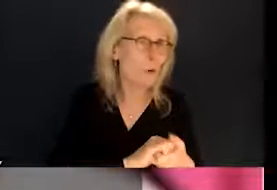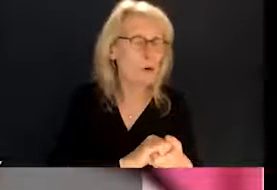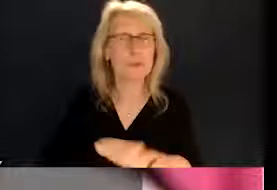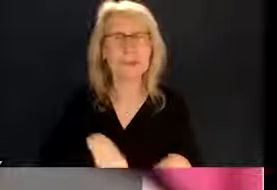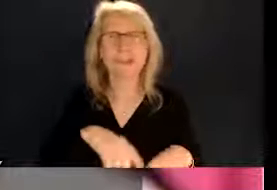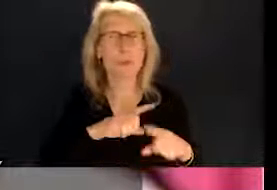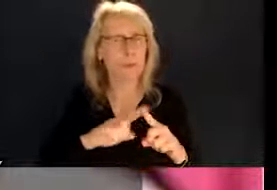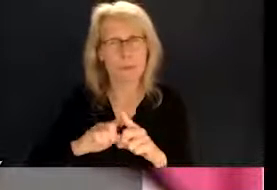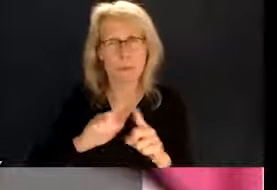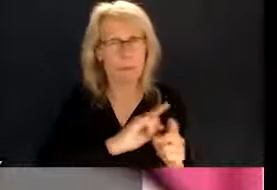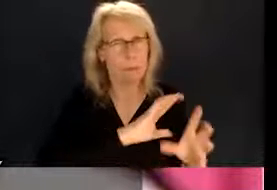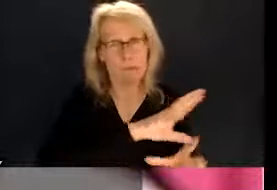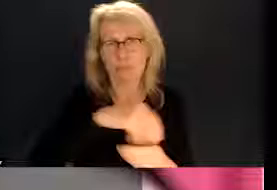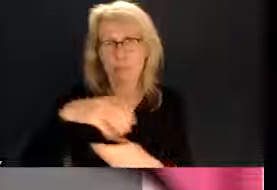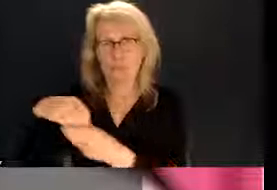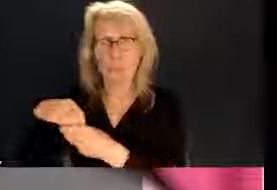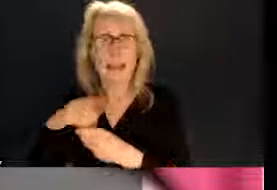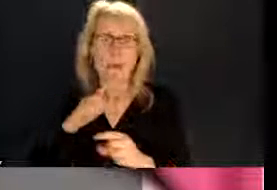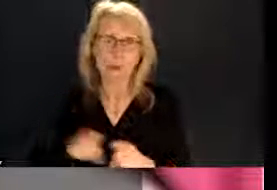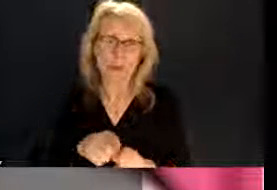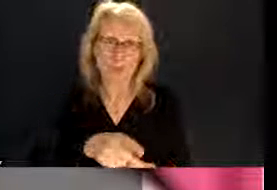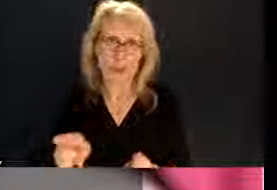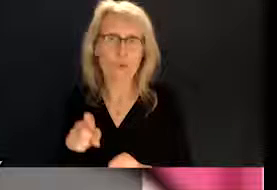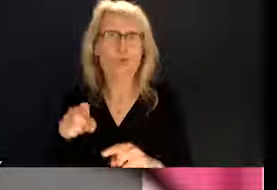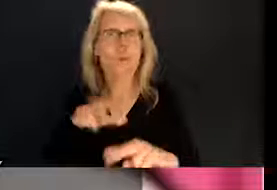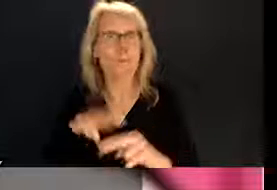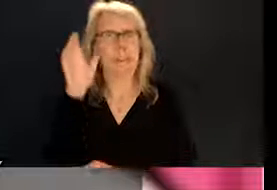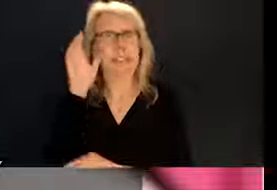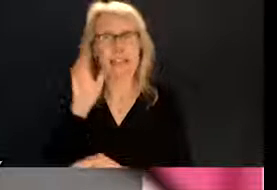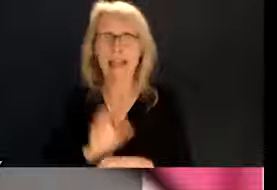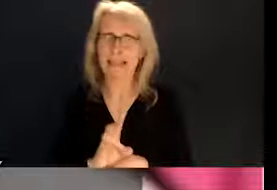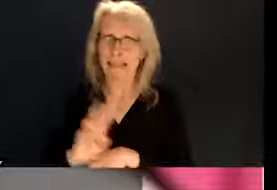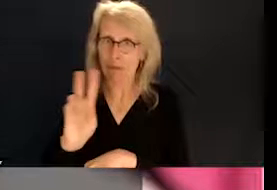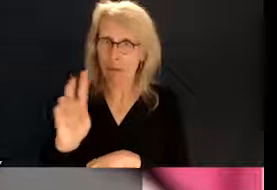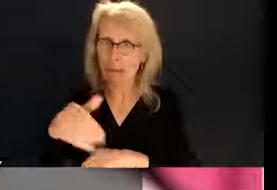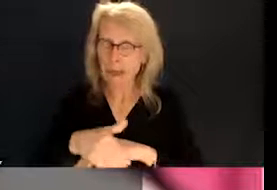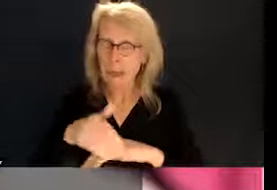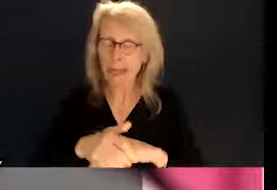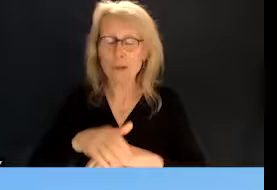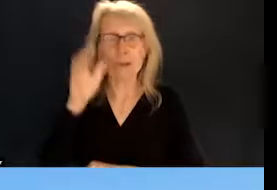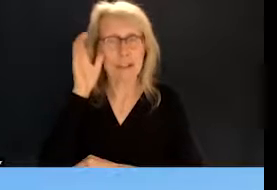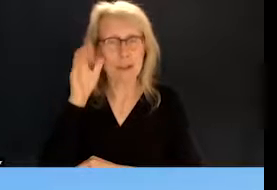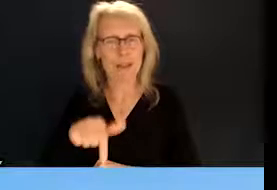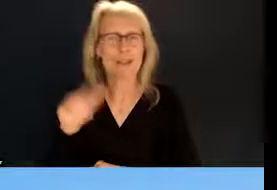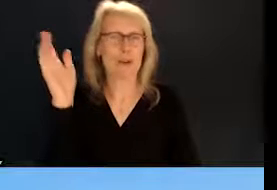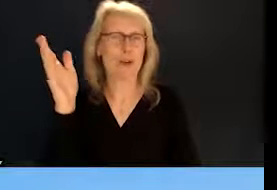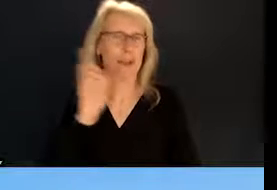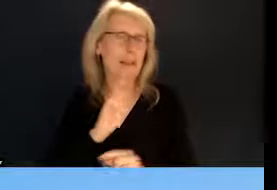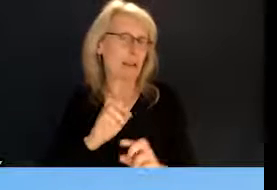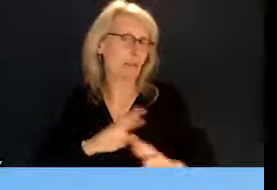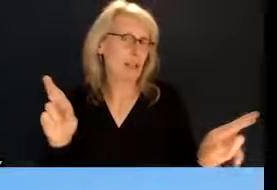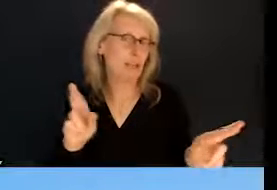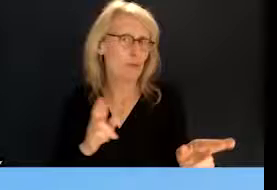work together, and all of y'all for kicking it with me at 7 o'clock at night for a talk. And I'll open up for any questions y'all